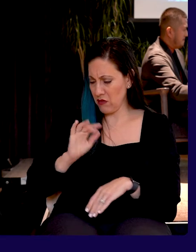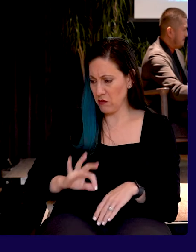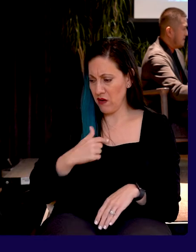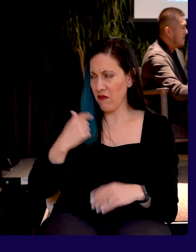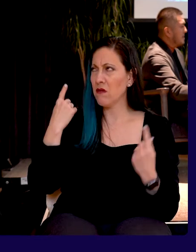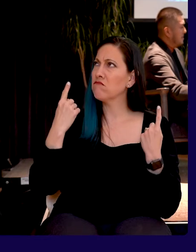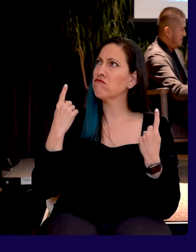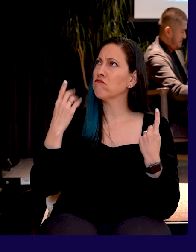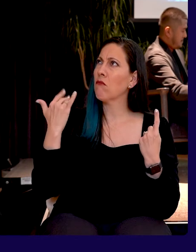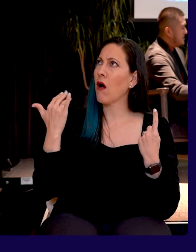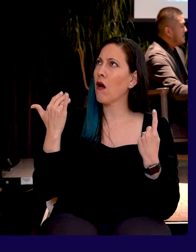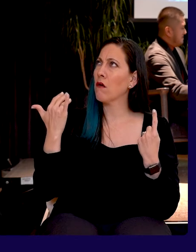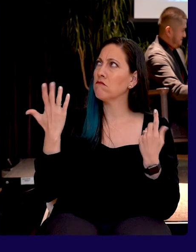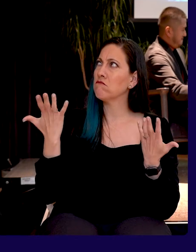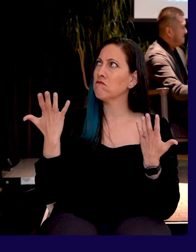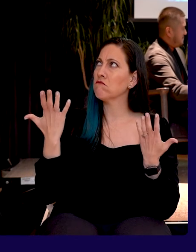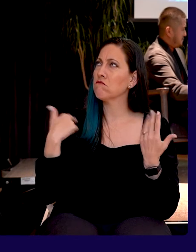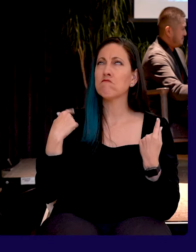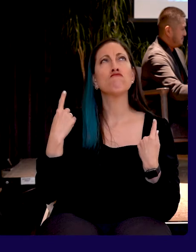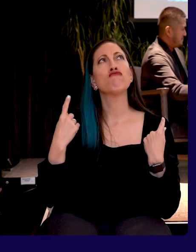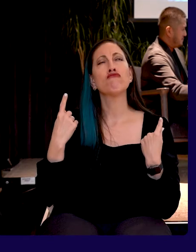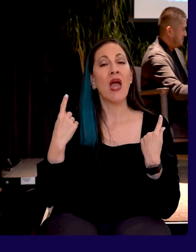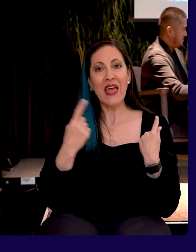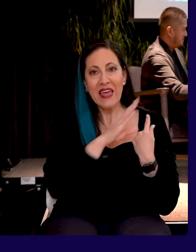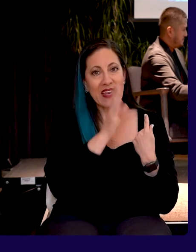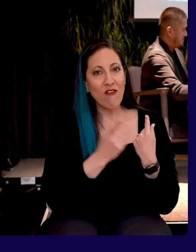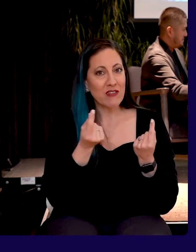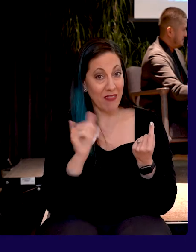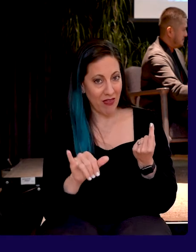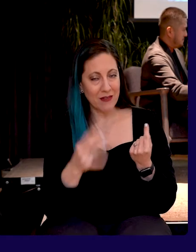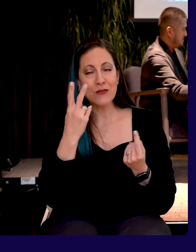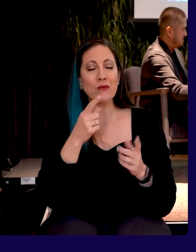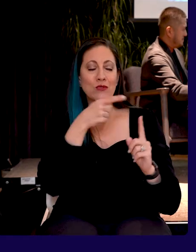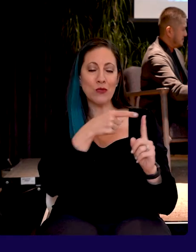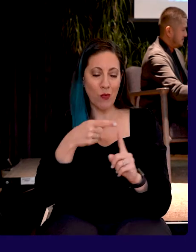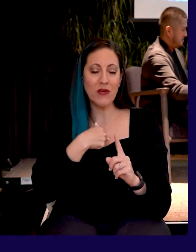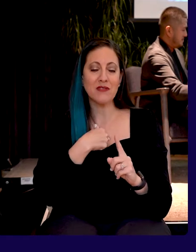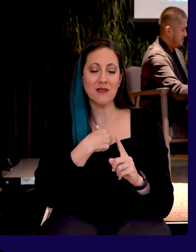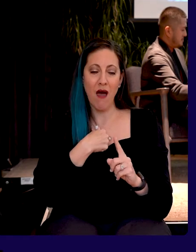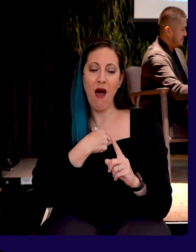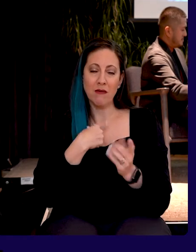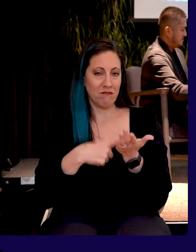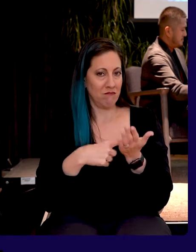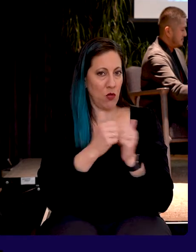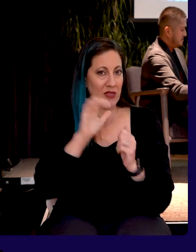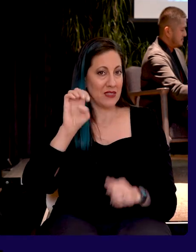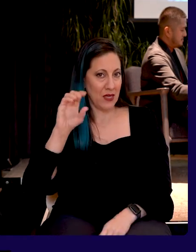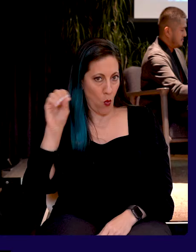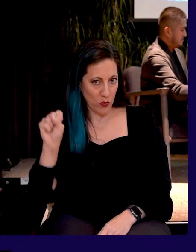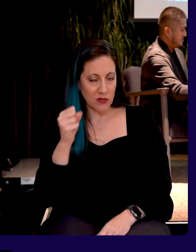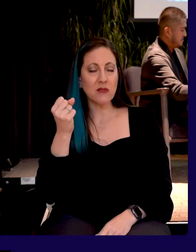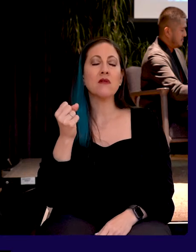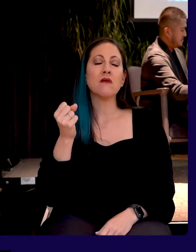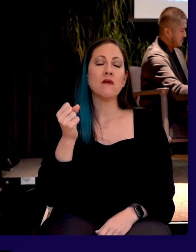wonder why. Let me consider this. And so 2 points I would make with CEOs and people that I work with in businesses.